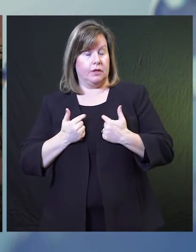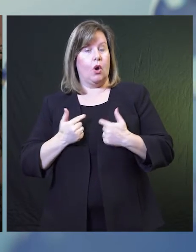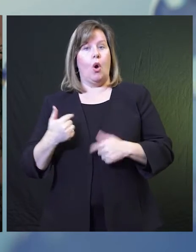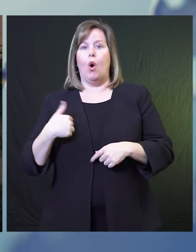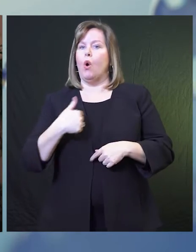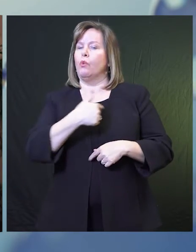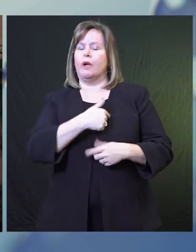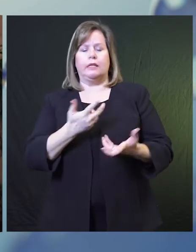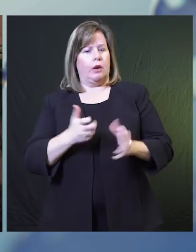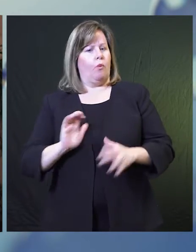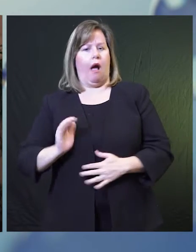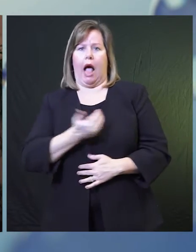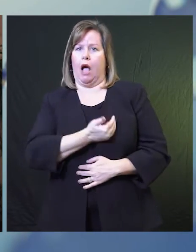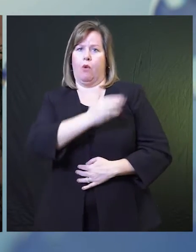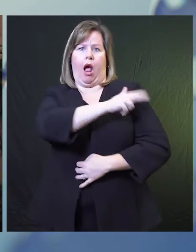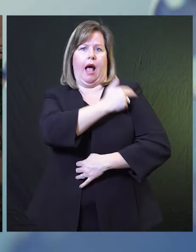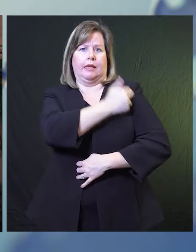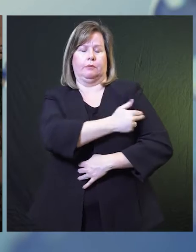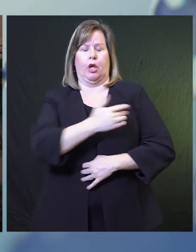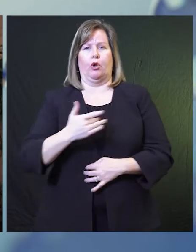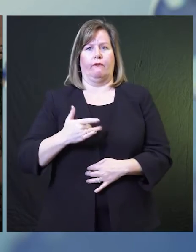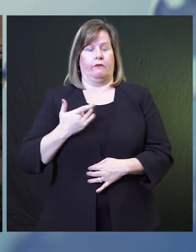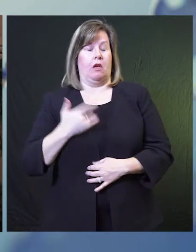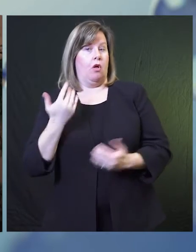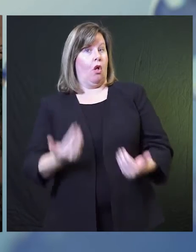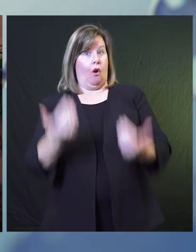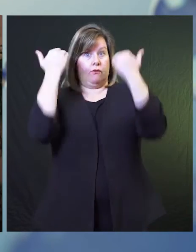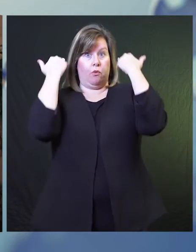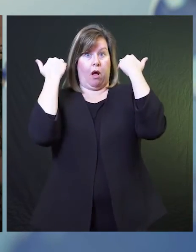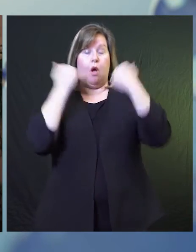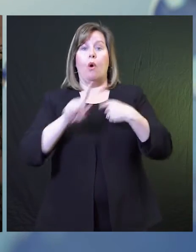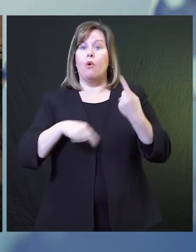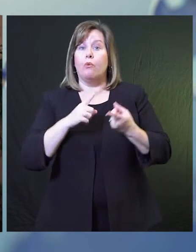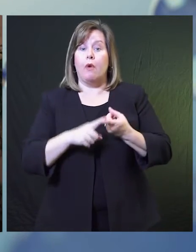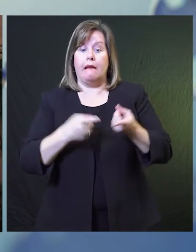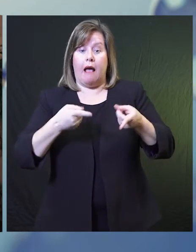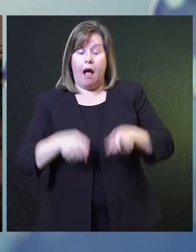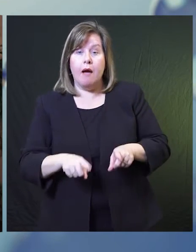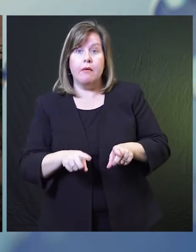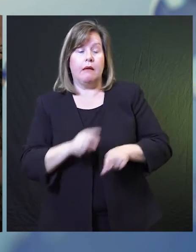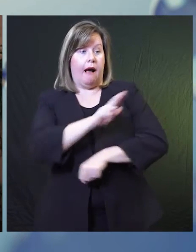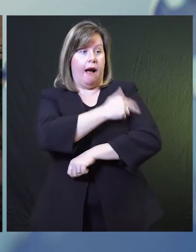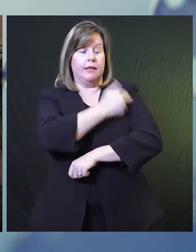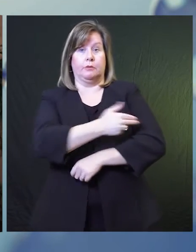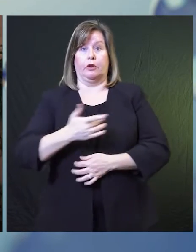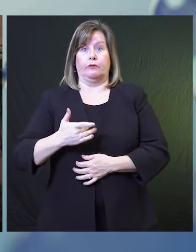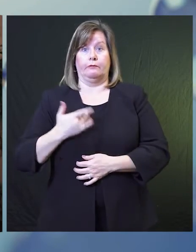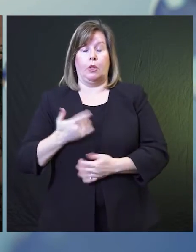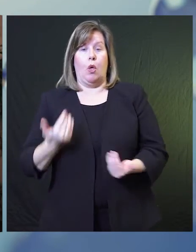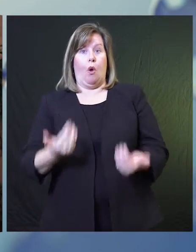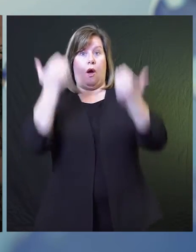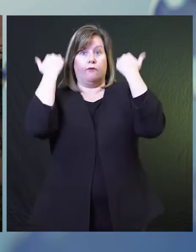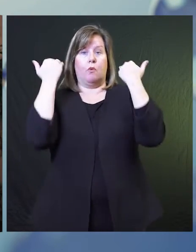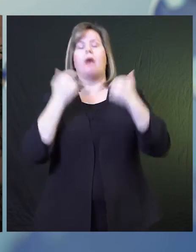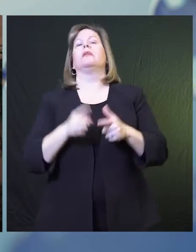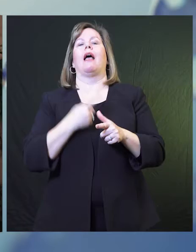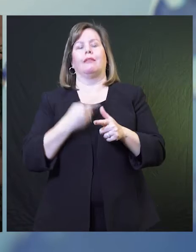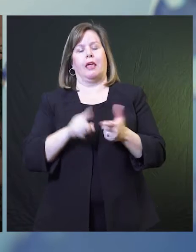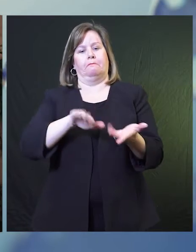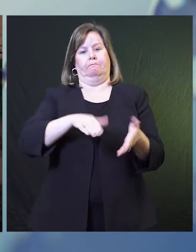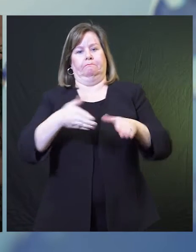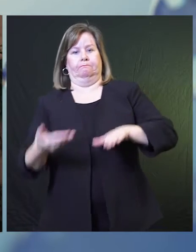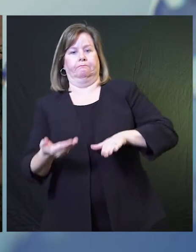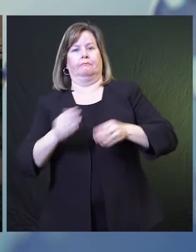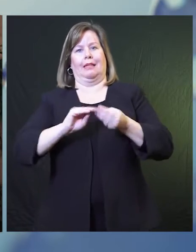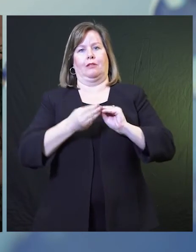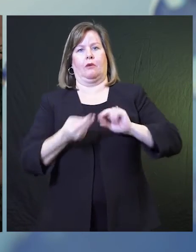weren't overwhelming those hospitals, because when the hospitals get overwhelmed, that's when we have seen in other communities the mortality rates